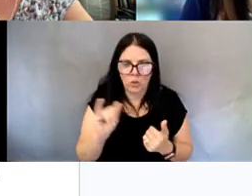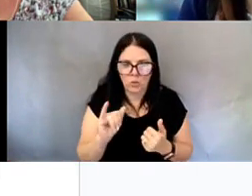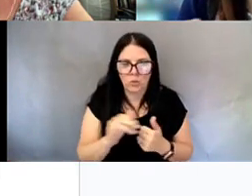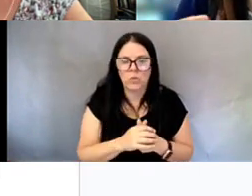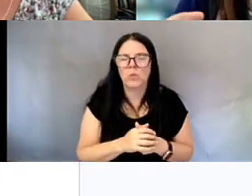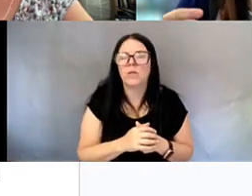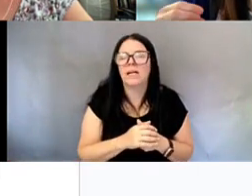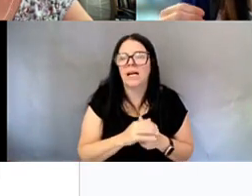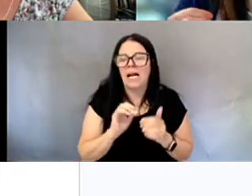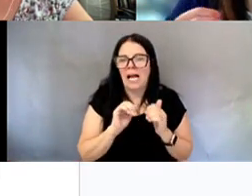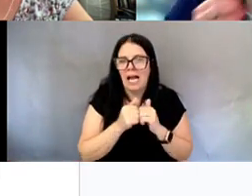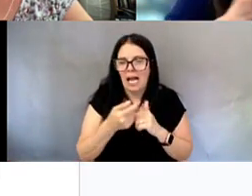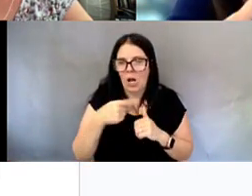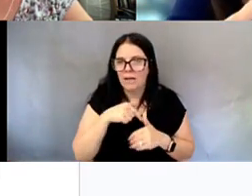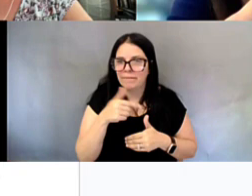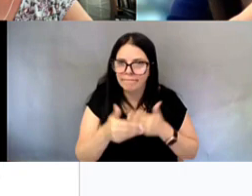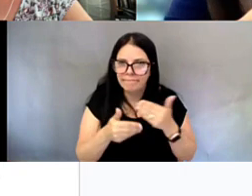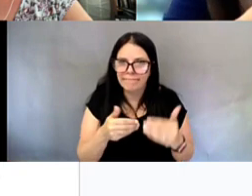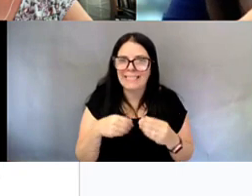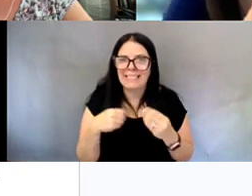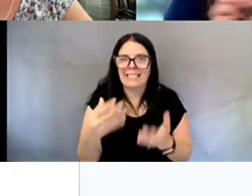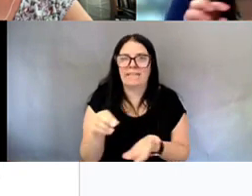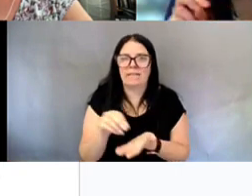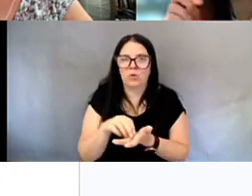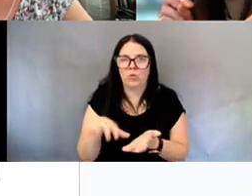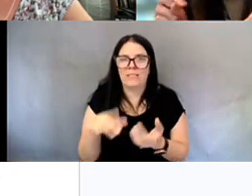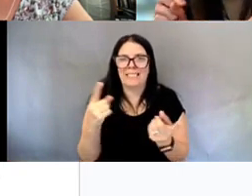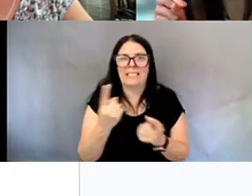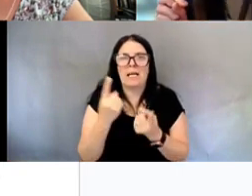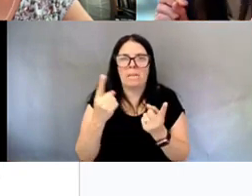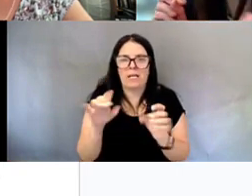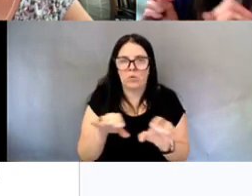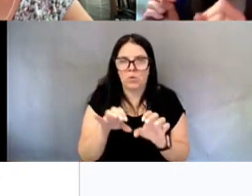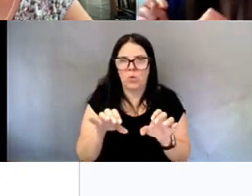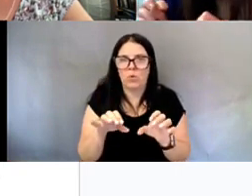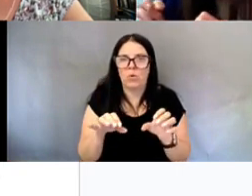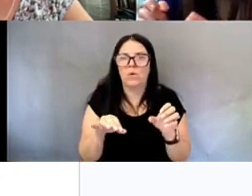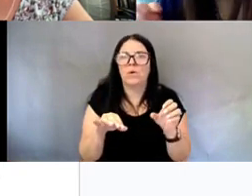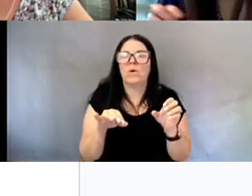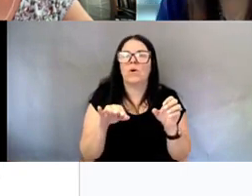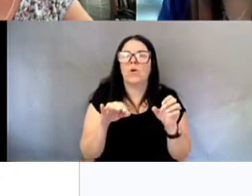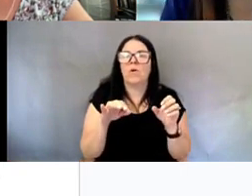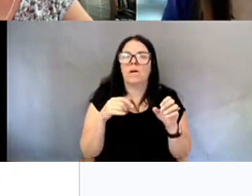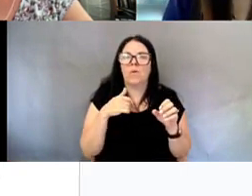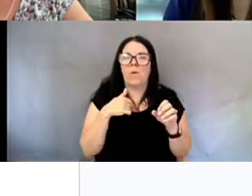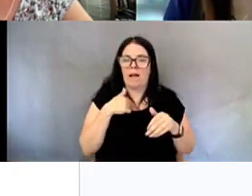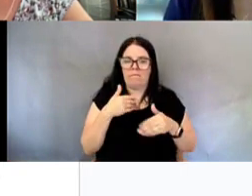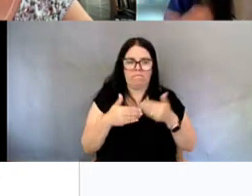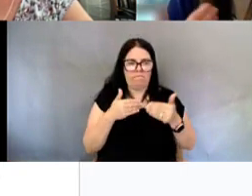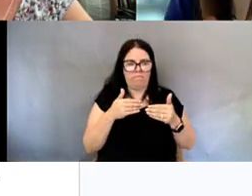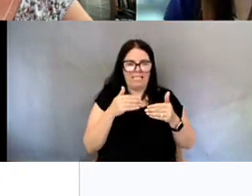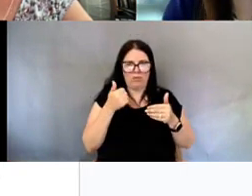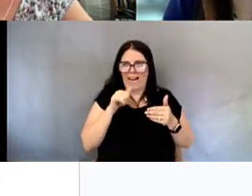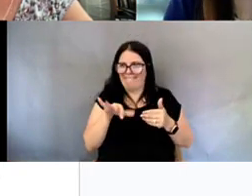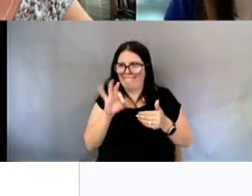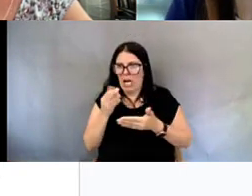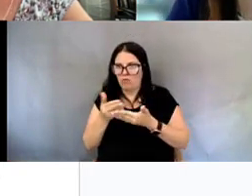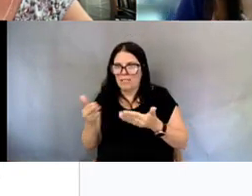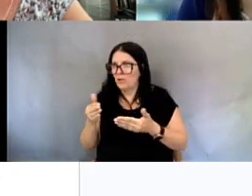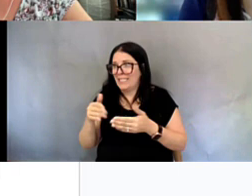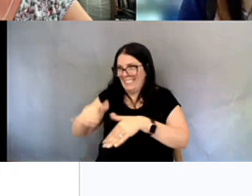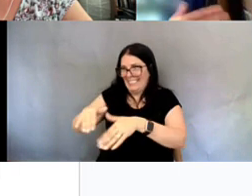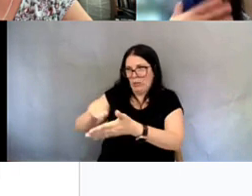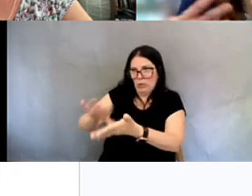and taking the time to give students something to do while you scrounge around for other resources. Those were